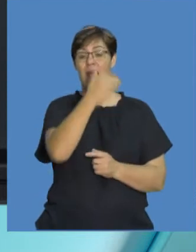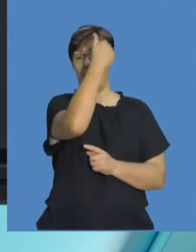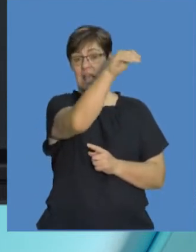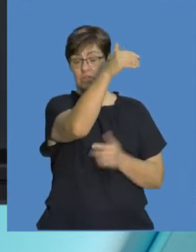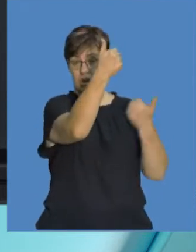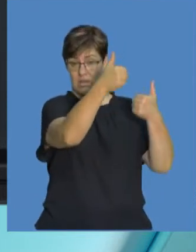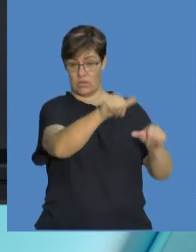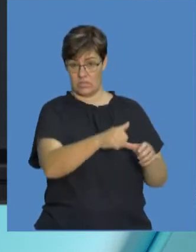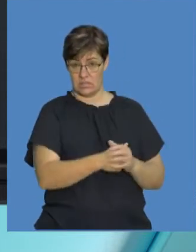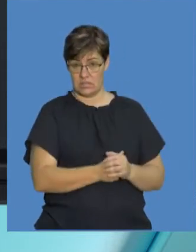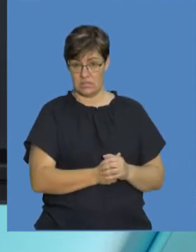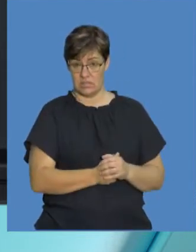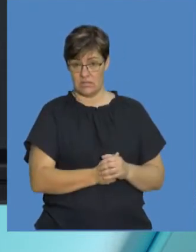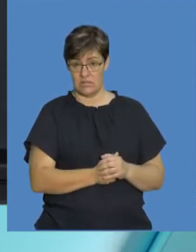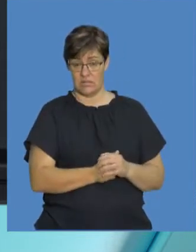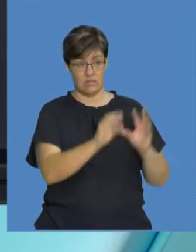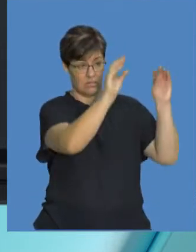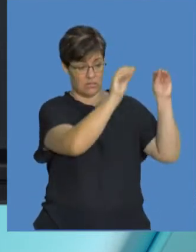showed the external account